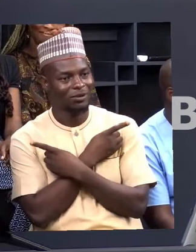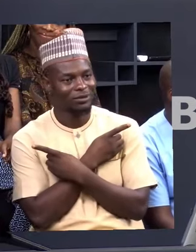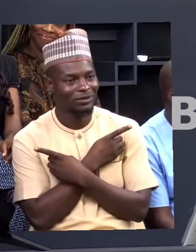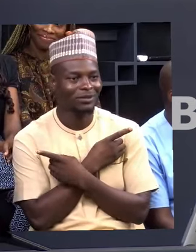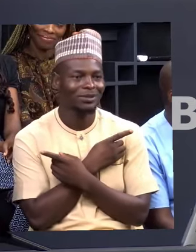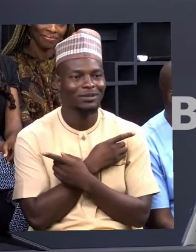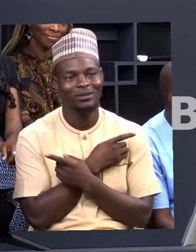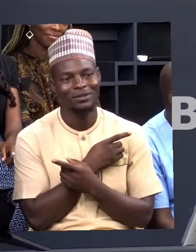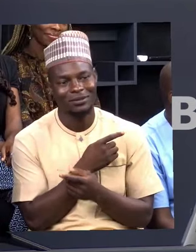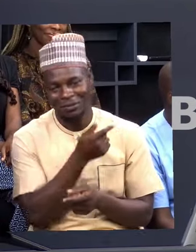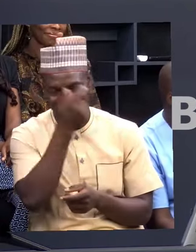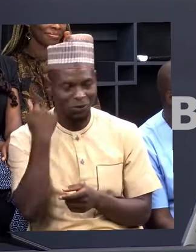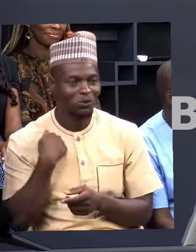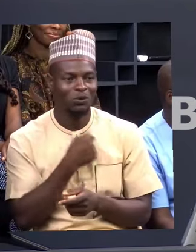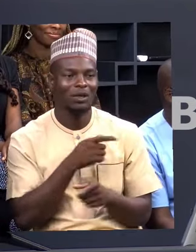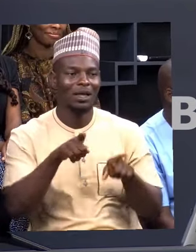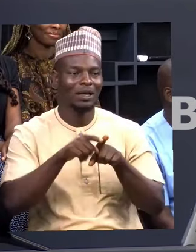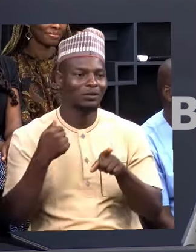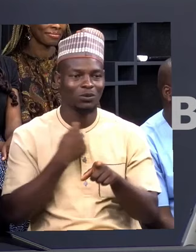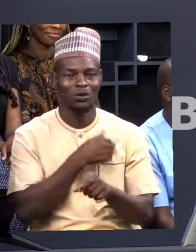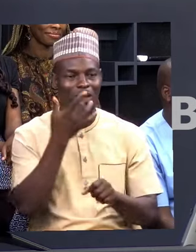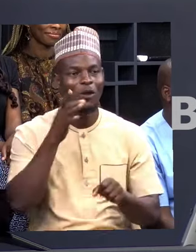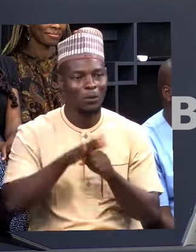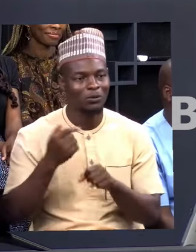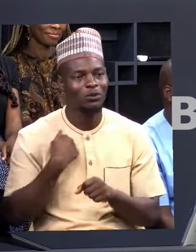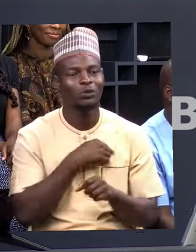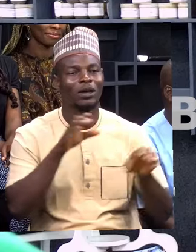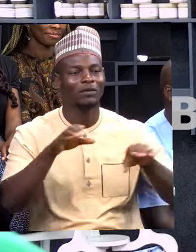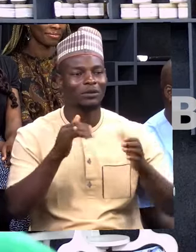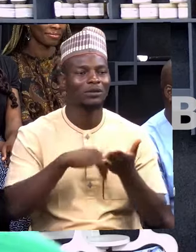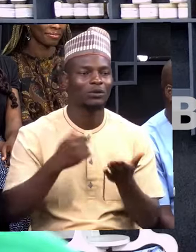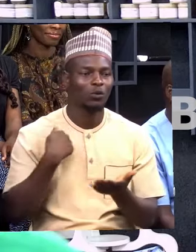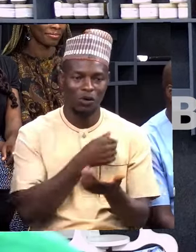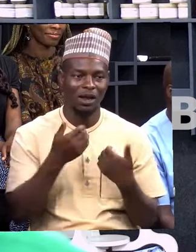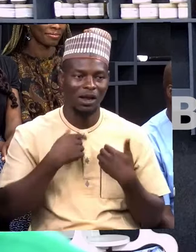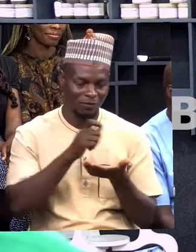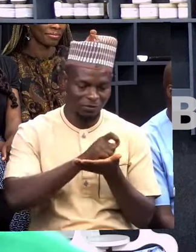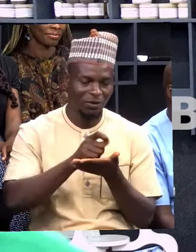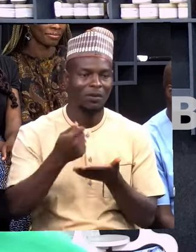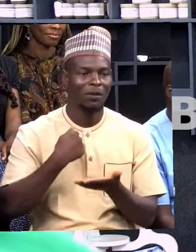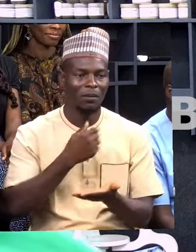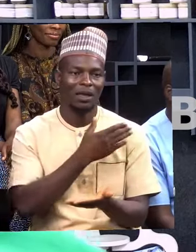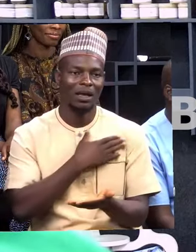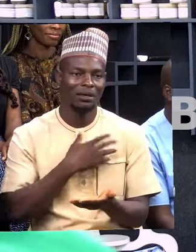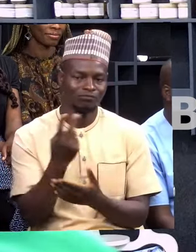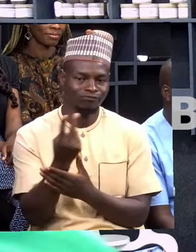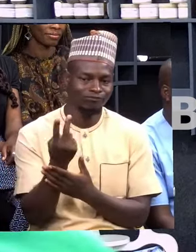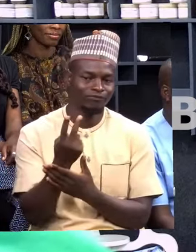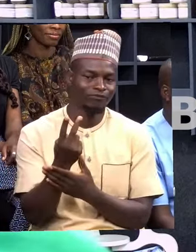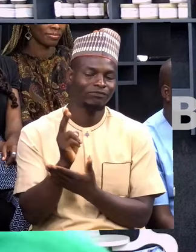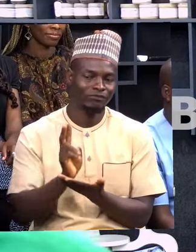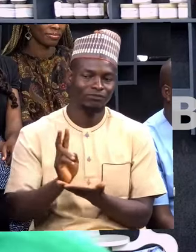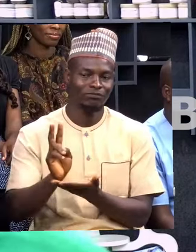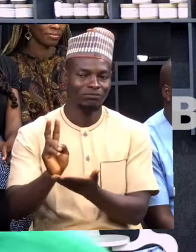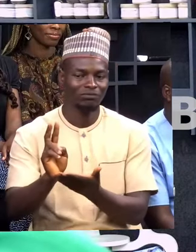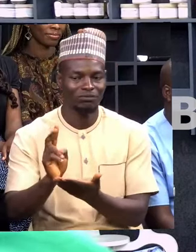Because we as we promise we do one. So we don't note them down. Me and my madam here, we go carry and go